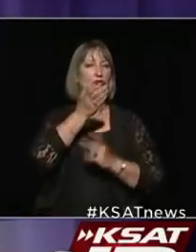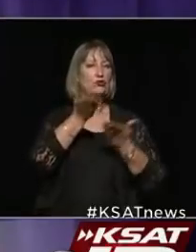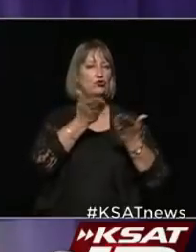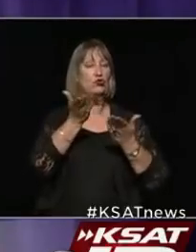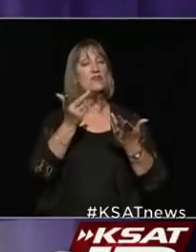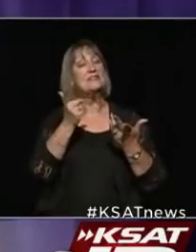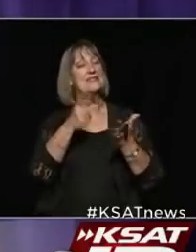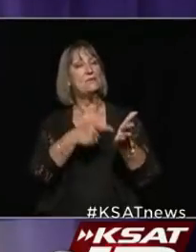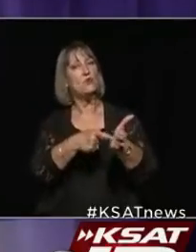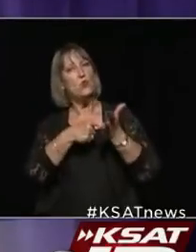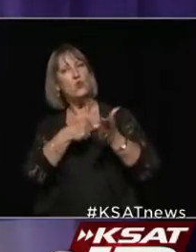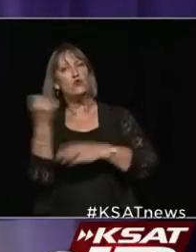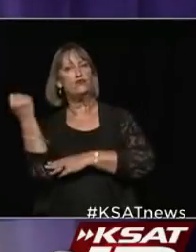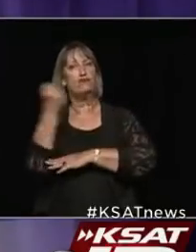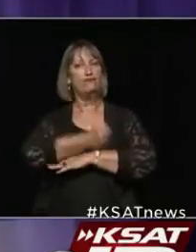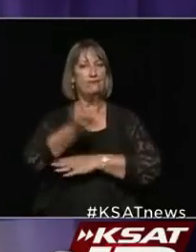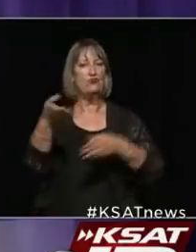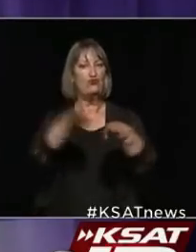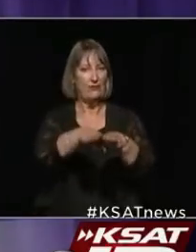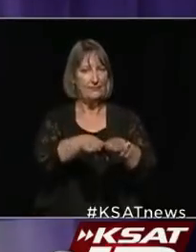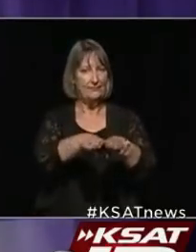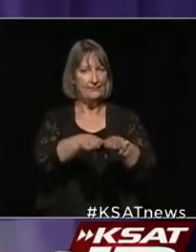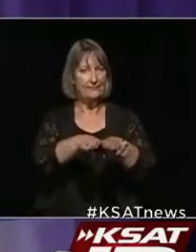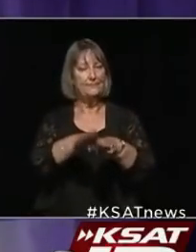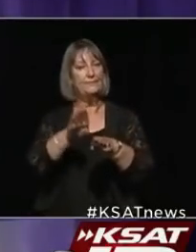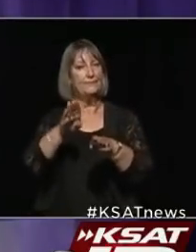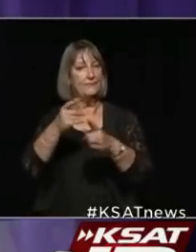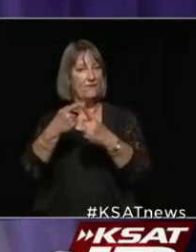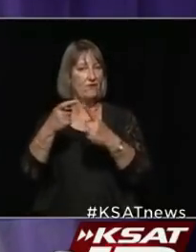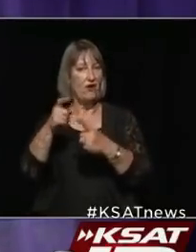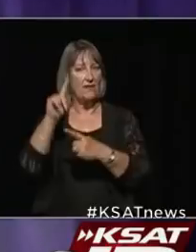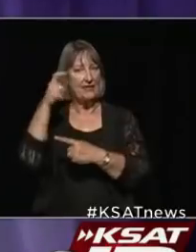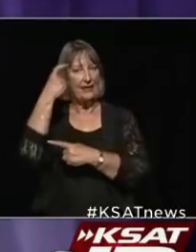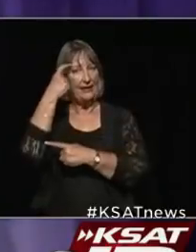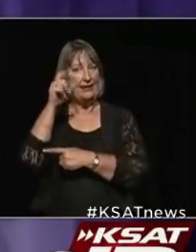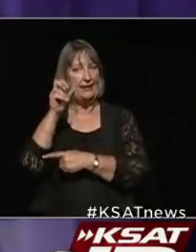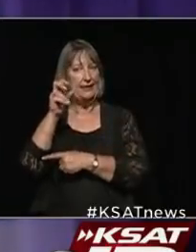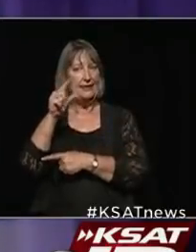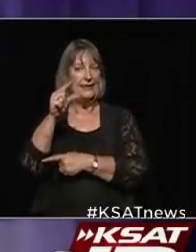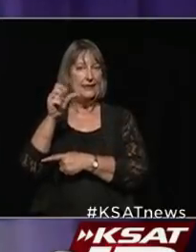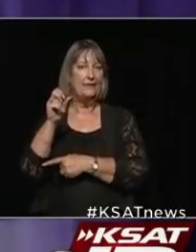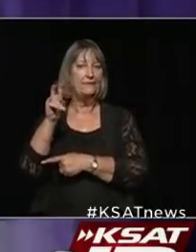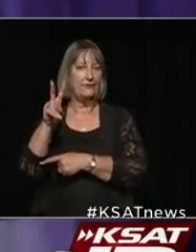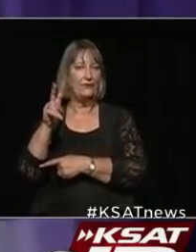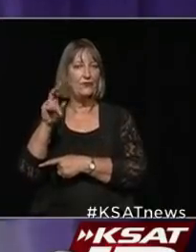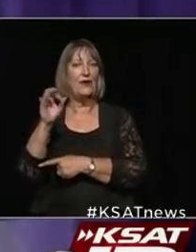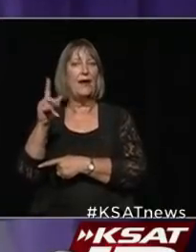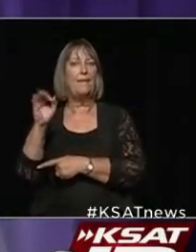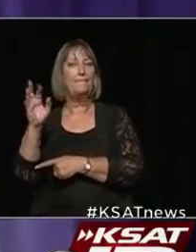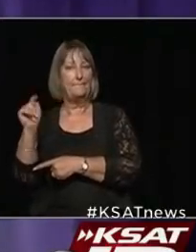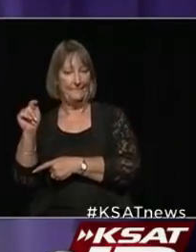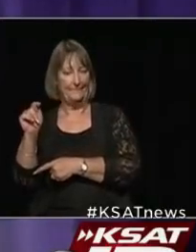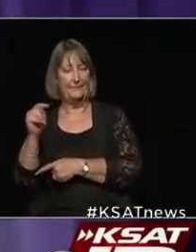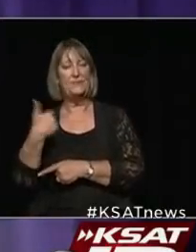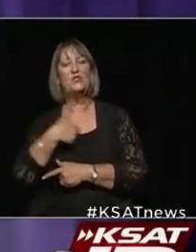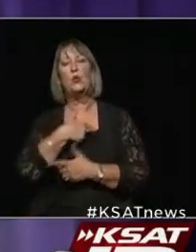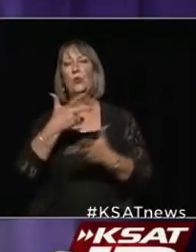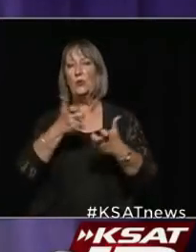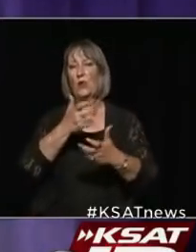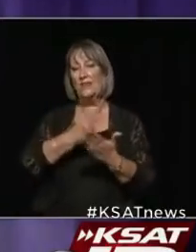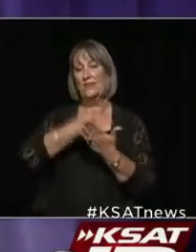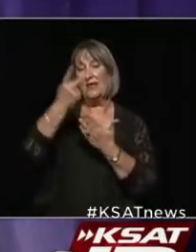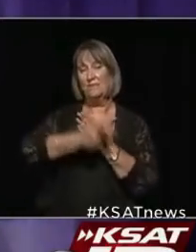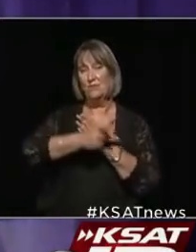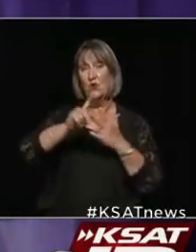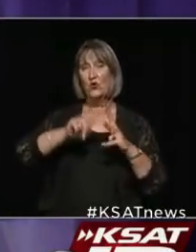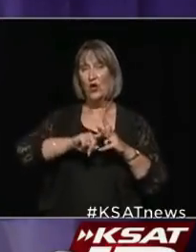down by the governor. So we're hoping by October 20th is our next commissioner's court meeting. We can have that program and get